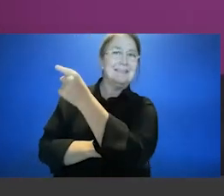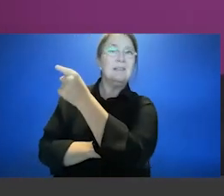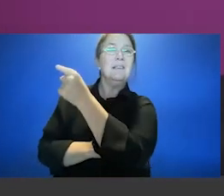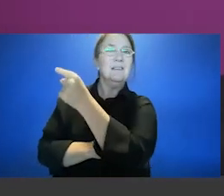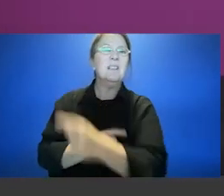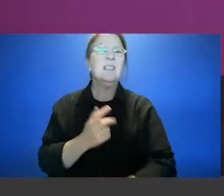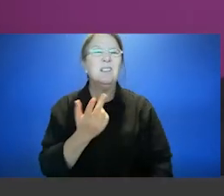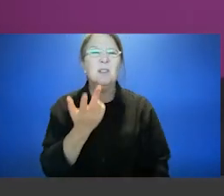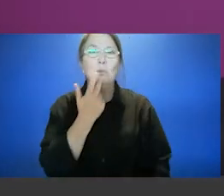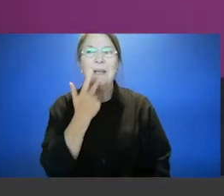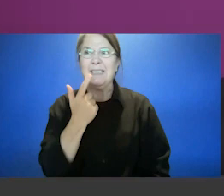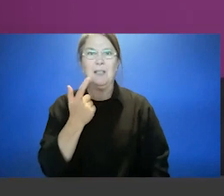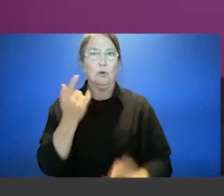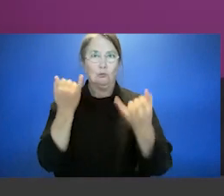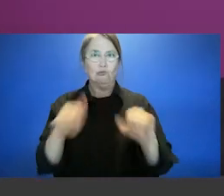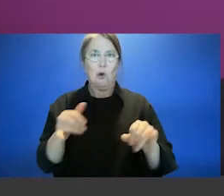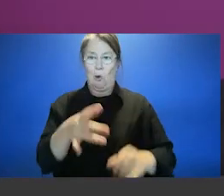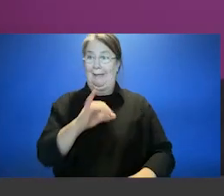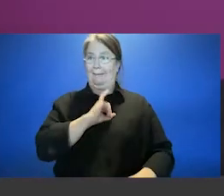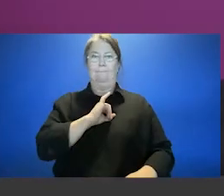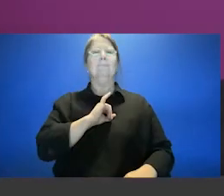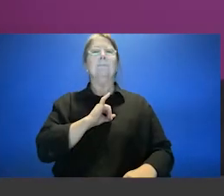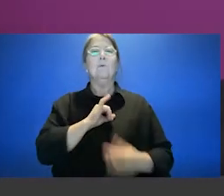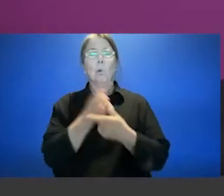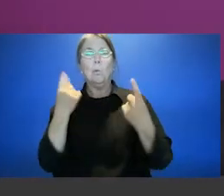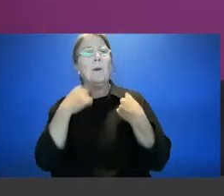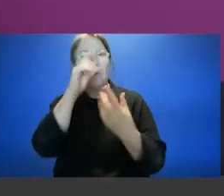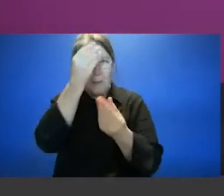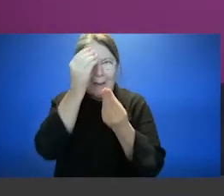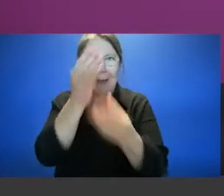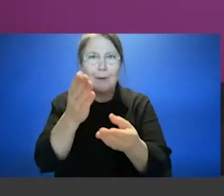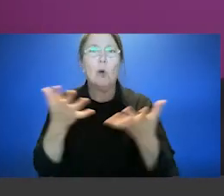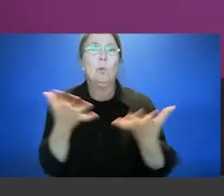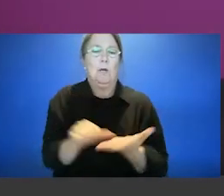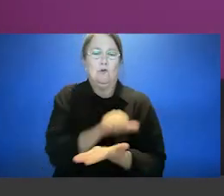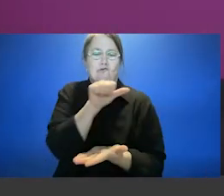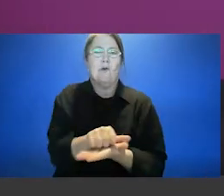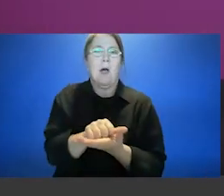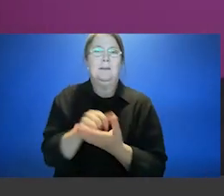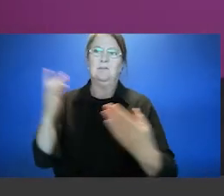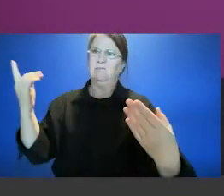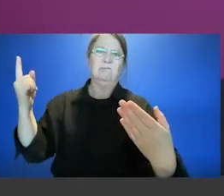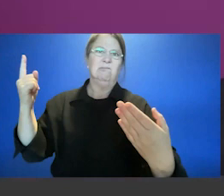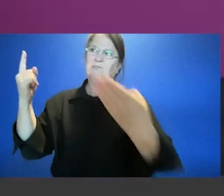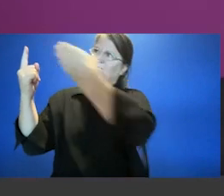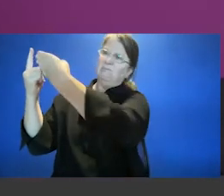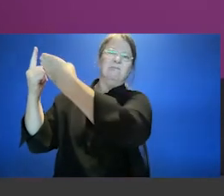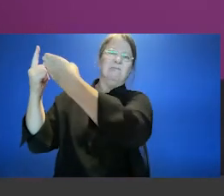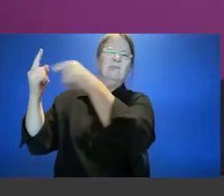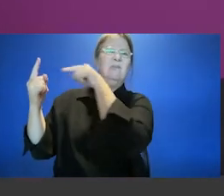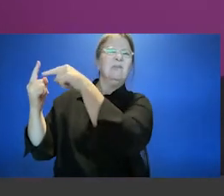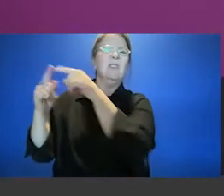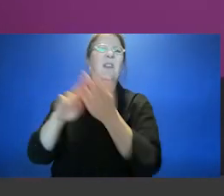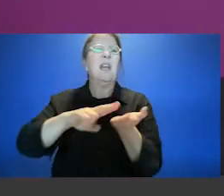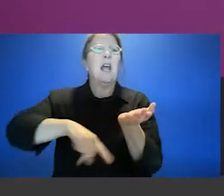it's not an IBAC jurisdiction matter, we try and redirect that person to the federal body, for example, in this